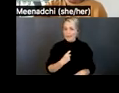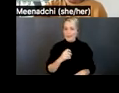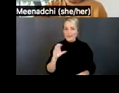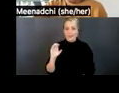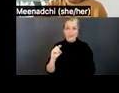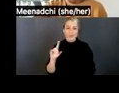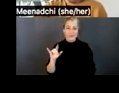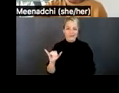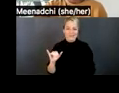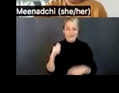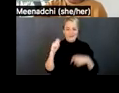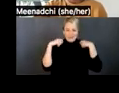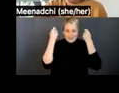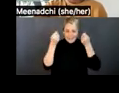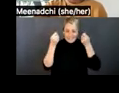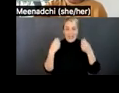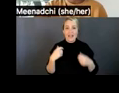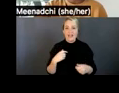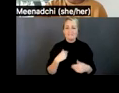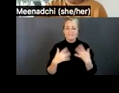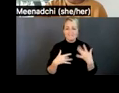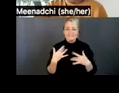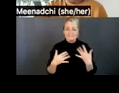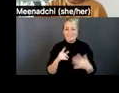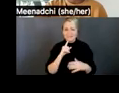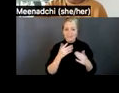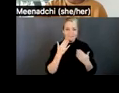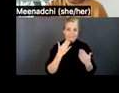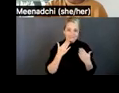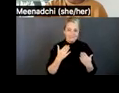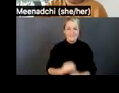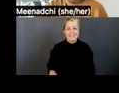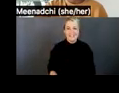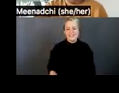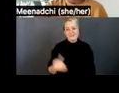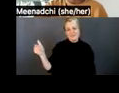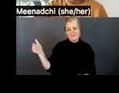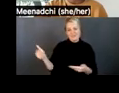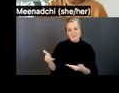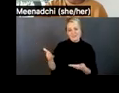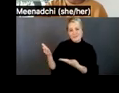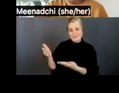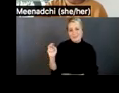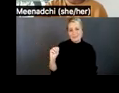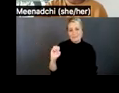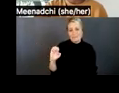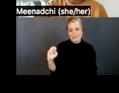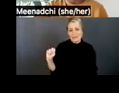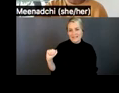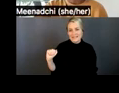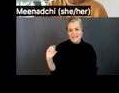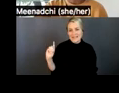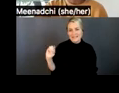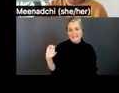hoodie. And I'm really excited and really grateful to introduce Meenadchi as our guest